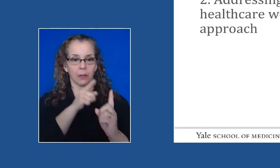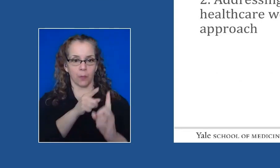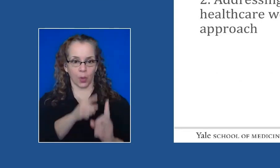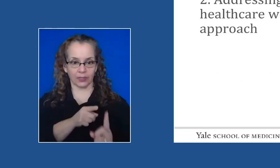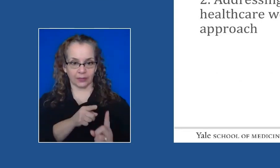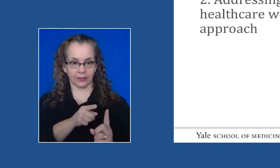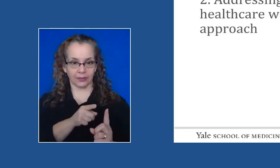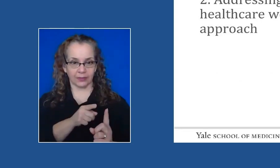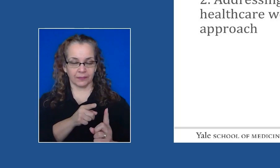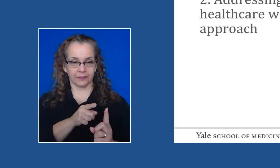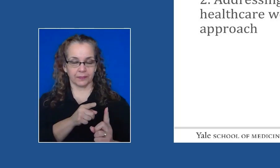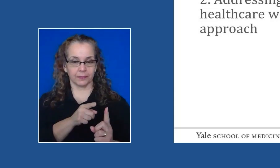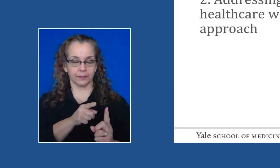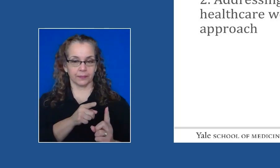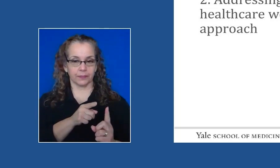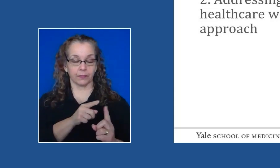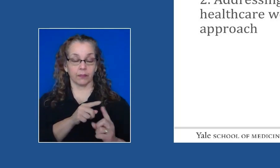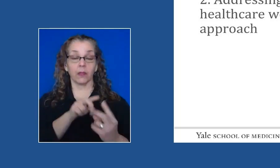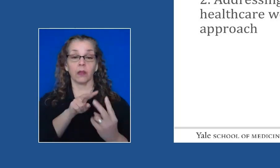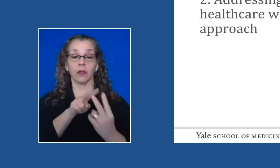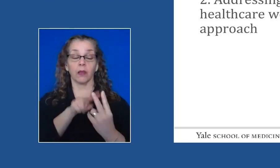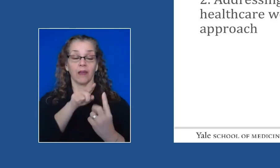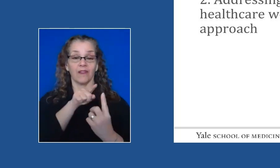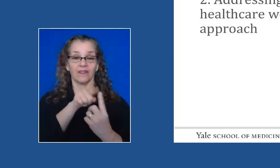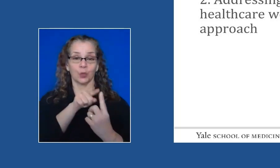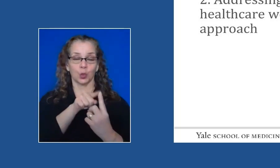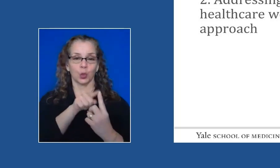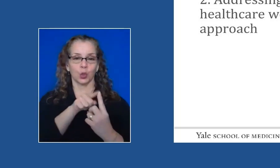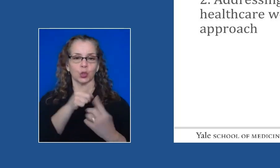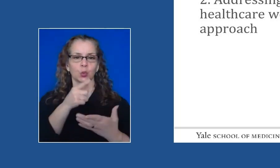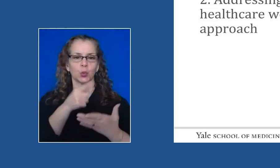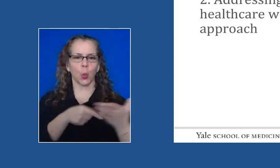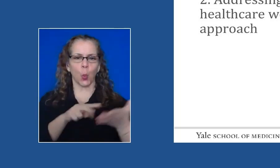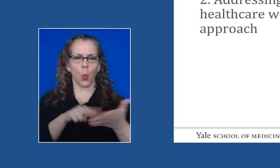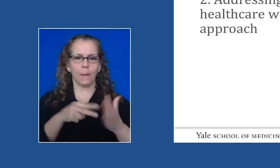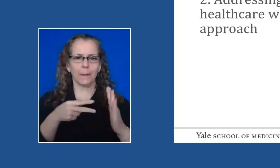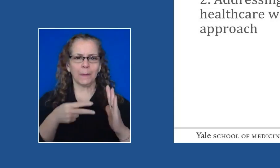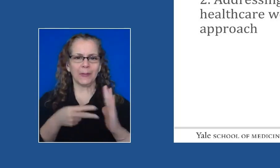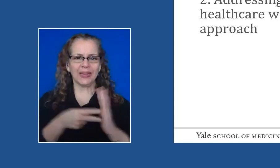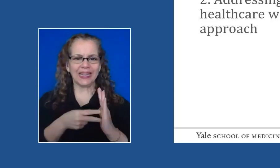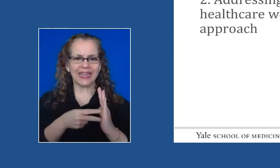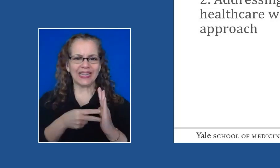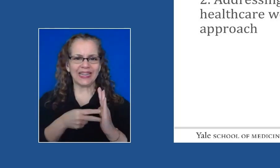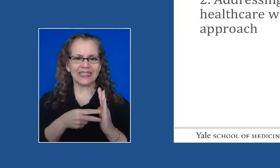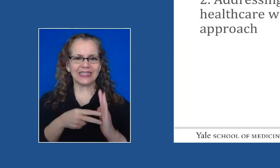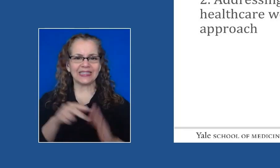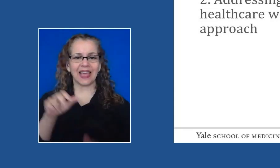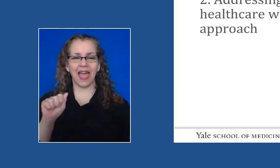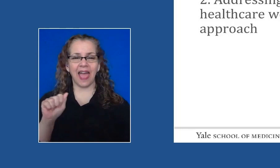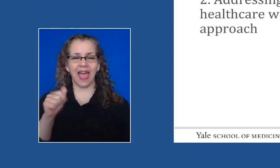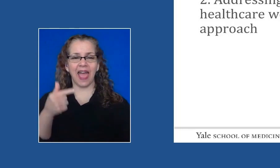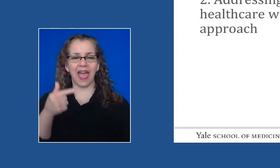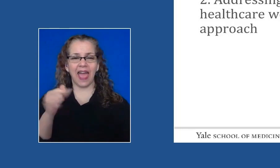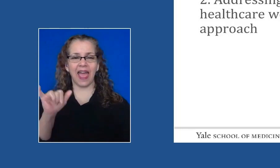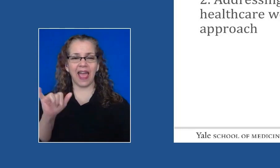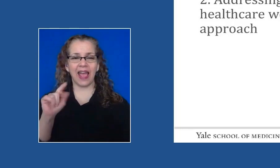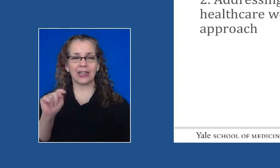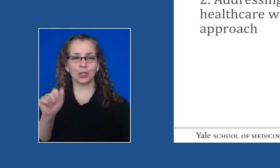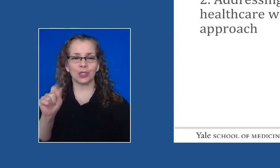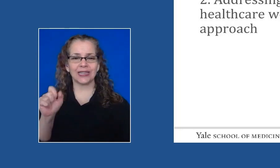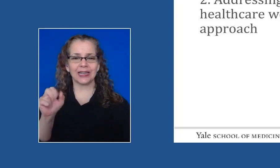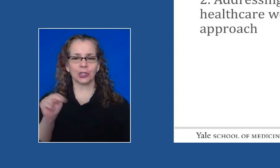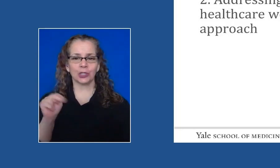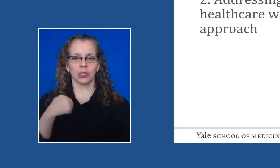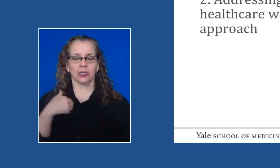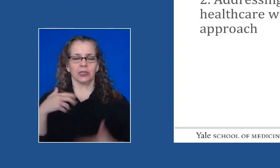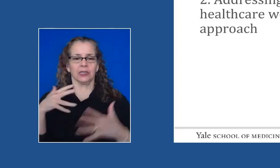really going in a little bit more detail around what agitation is and how this particular symptom for patients with behavioral disinhibition and